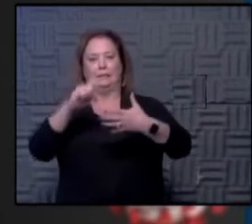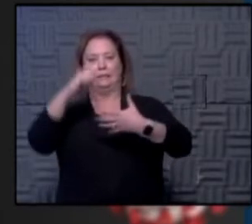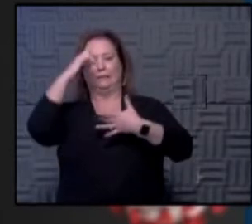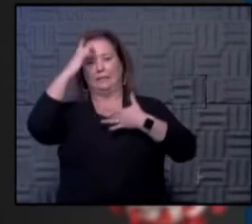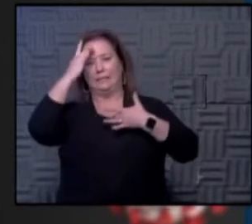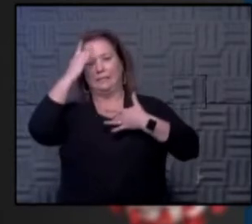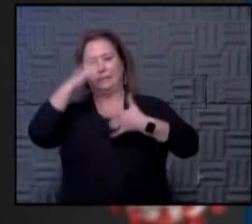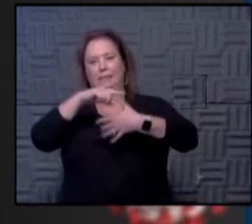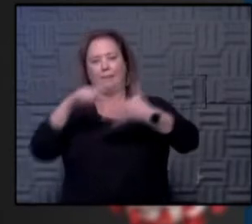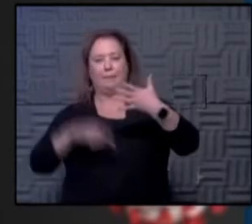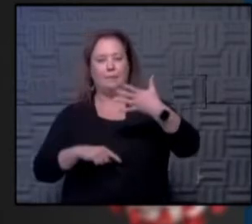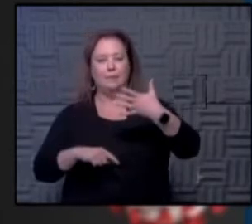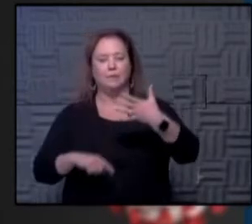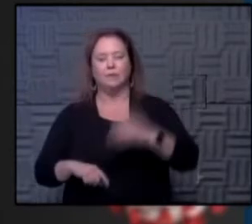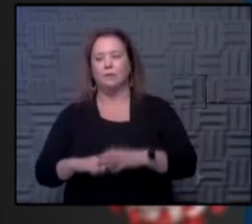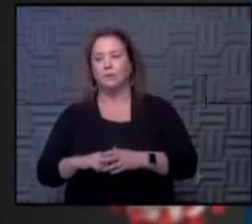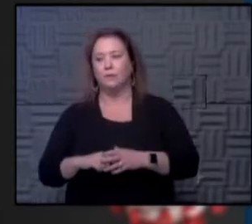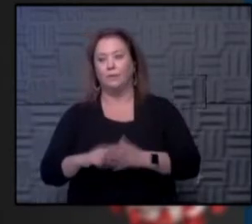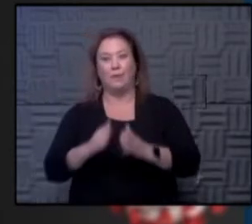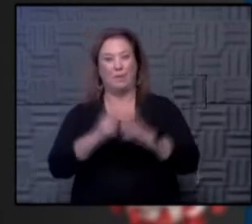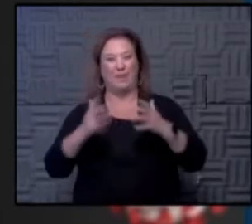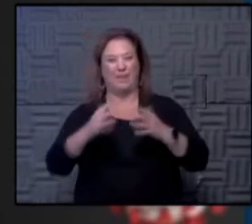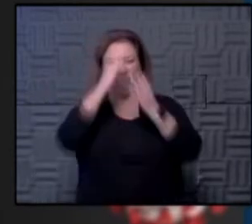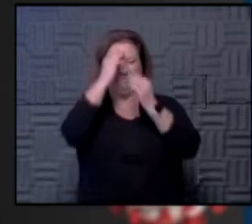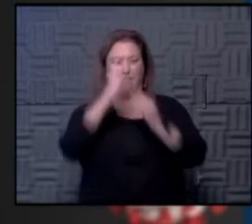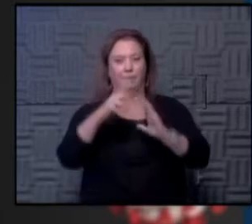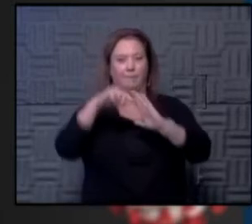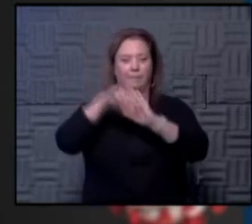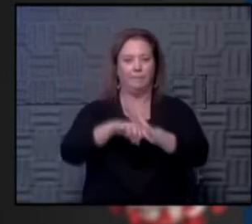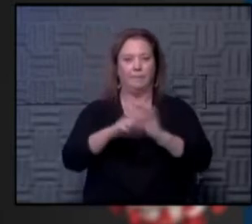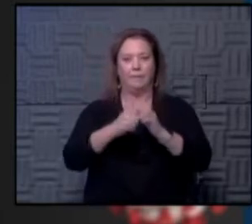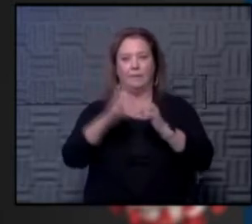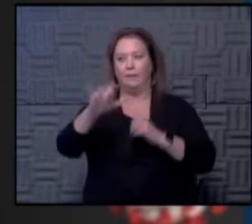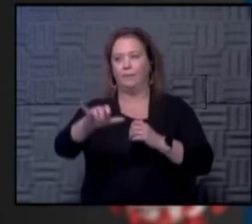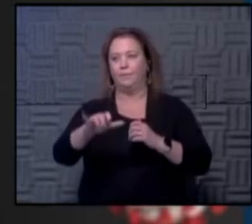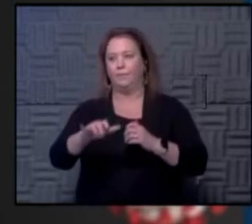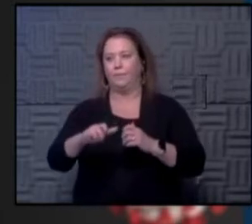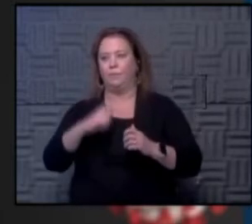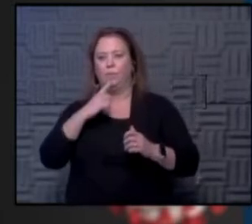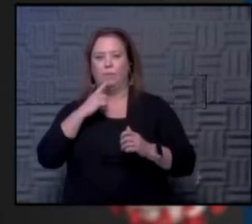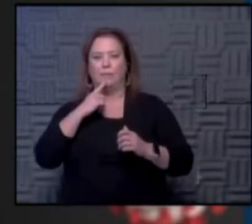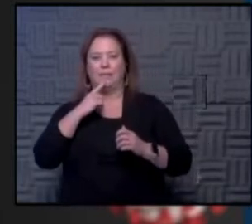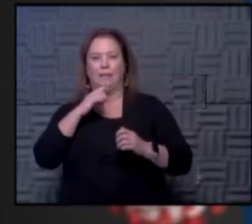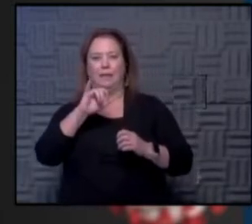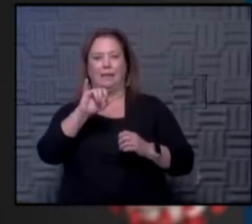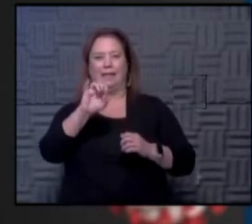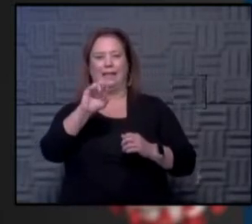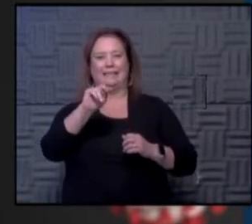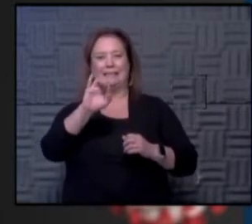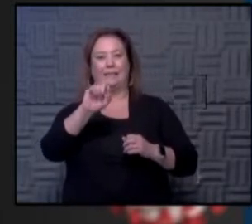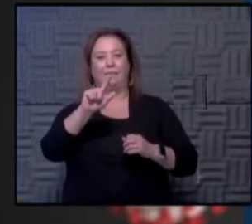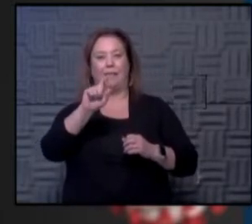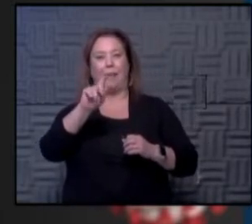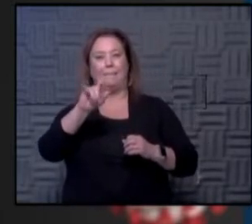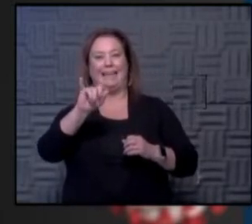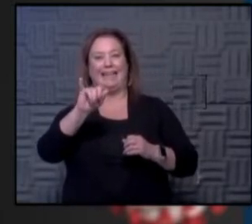the details of that, I don't know. We would probably say encephalopathy here as a medical